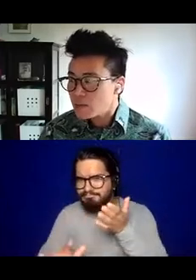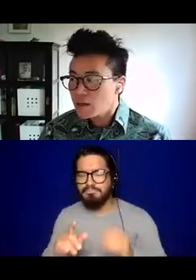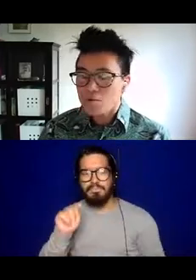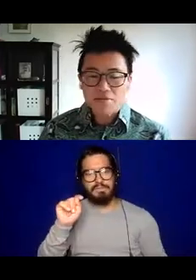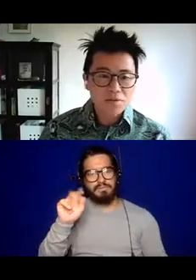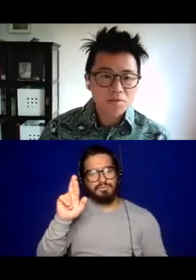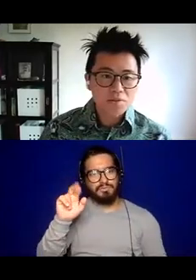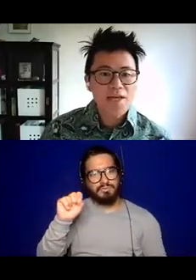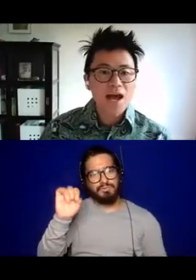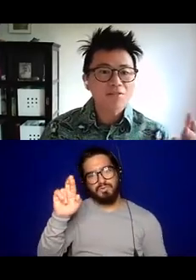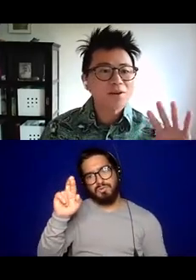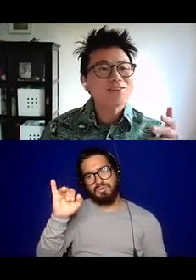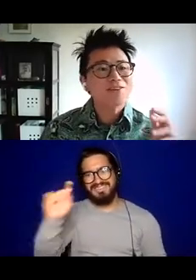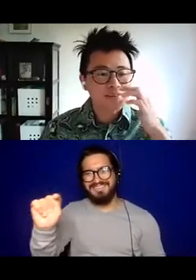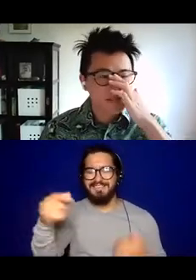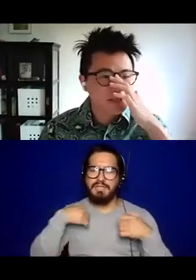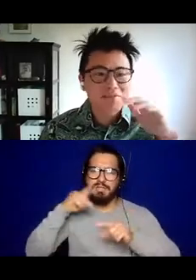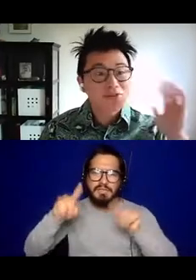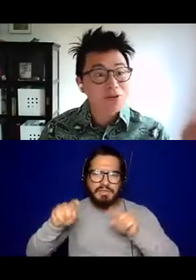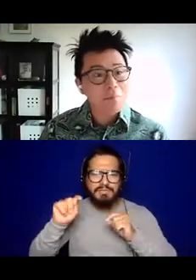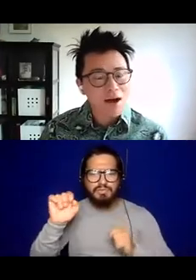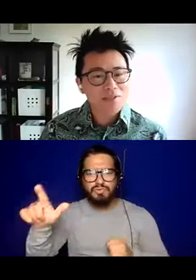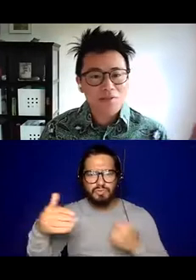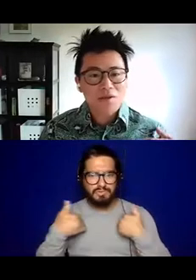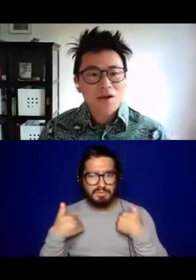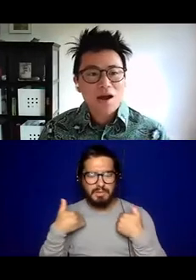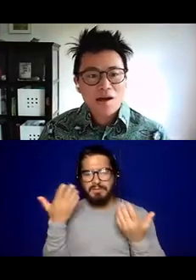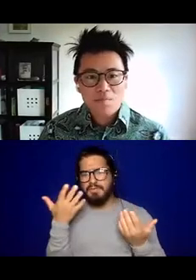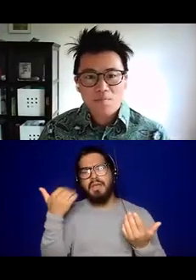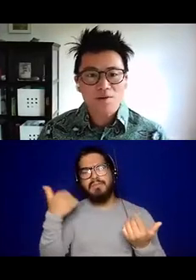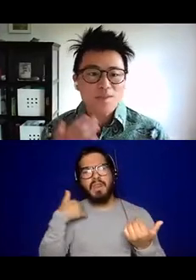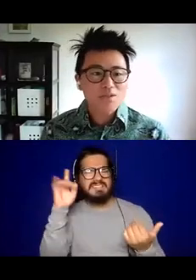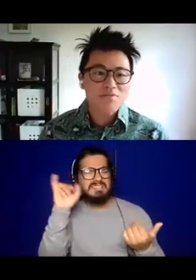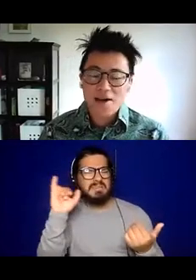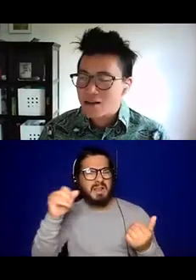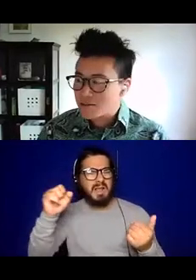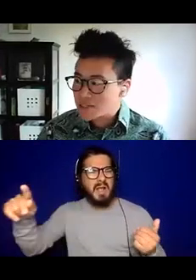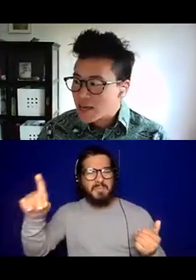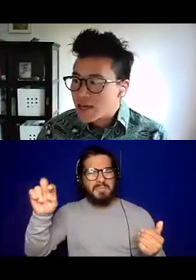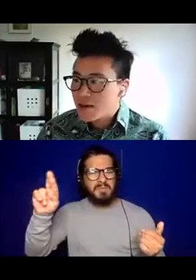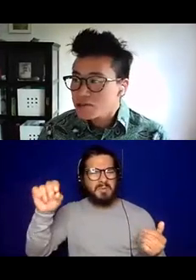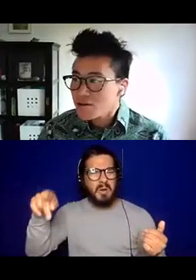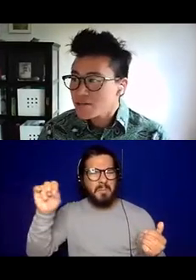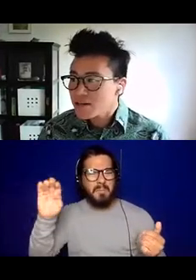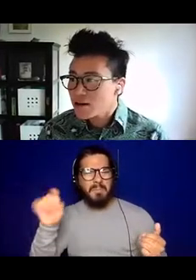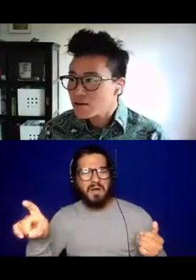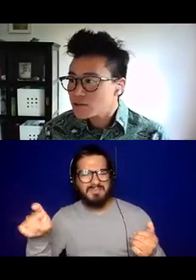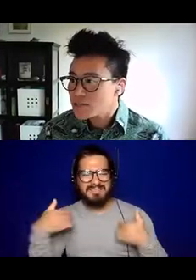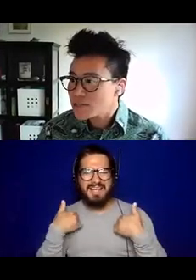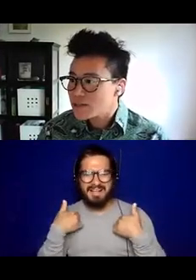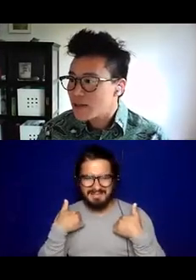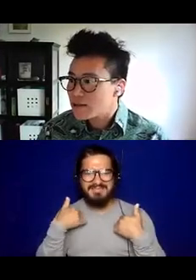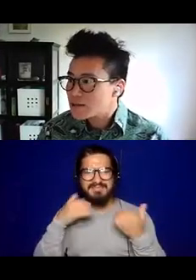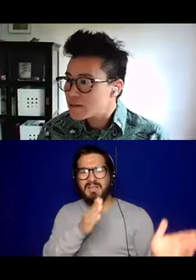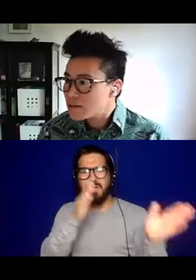a number of tools. They have an alternative to sort of a Dropbox where you can store files. They also have a thing called